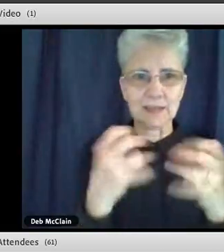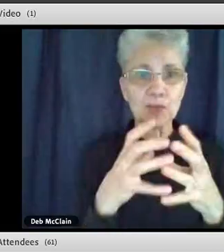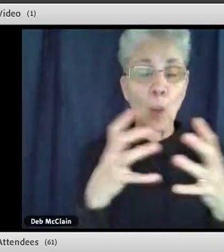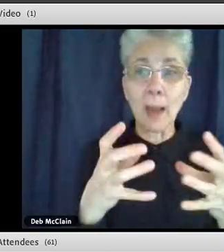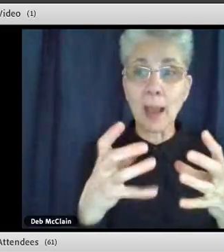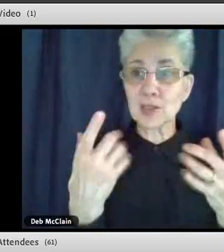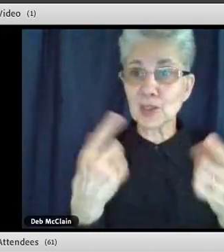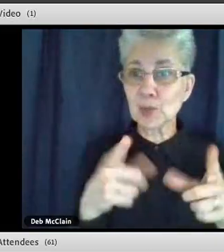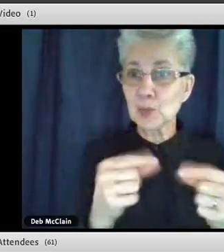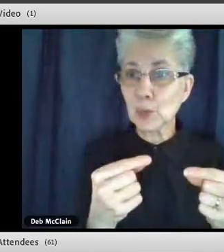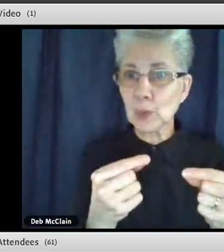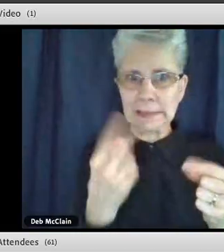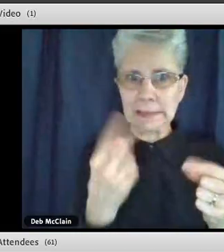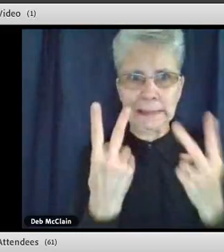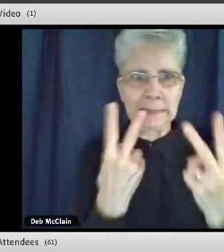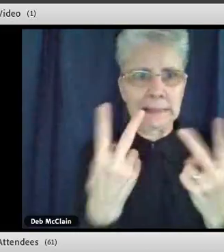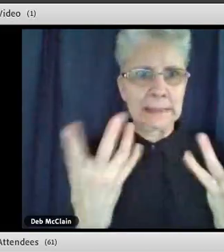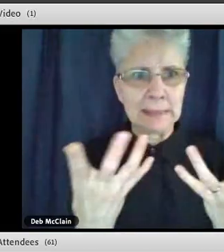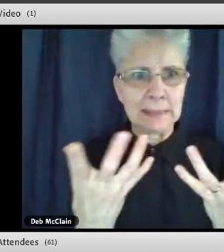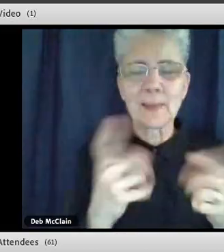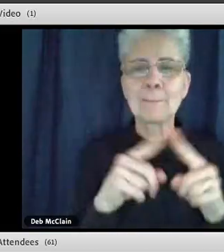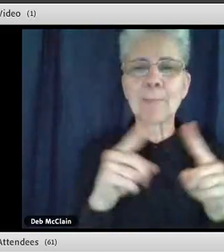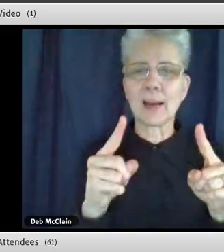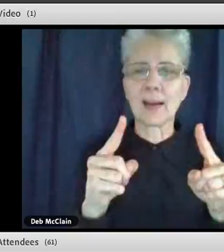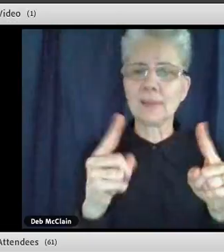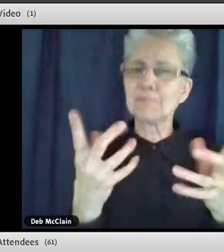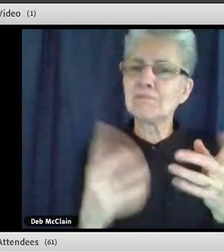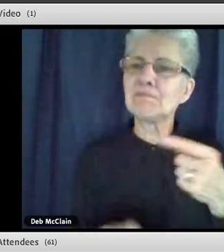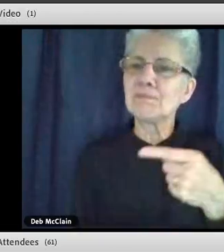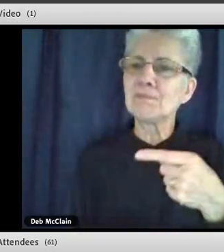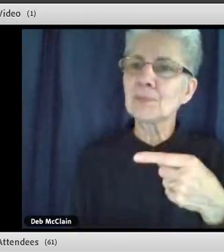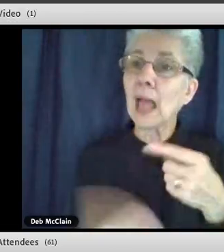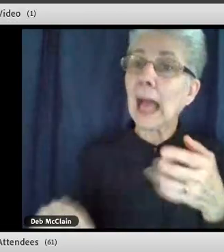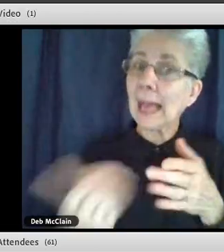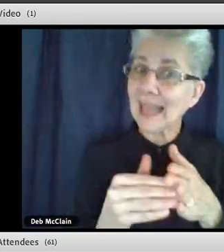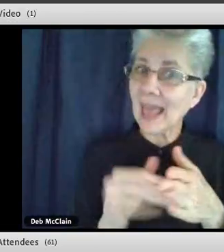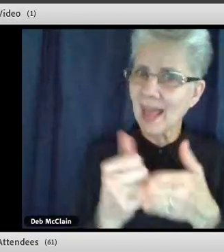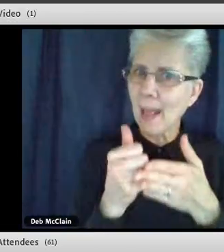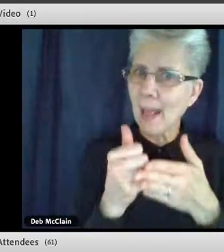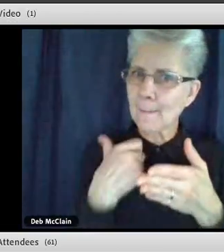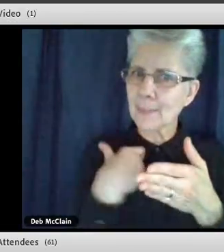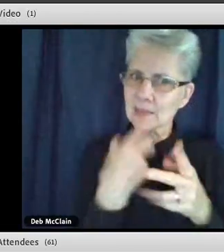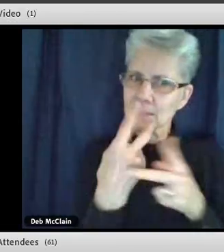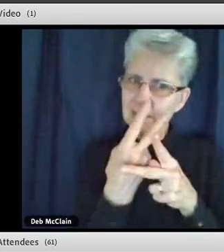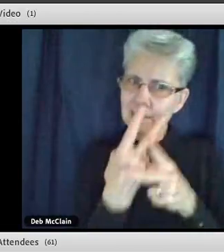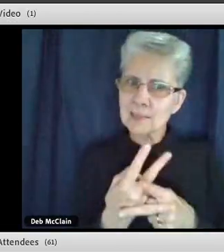But yeah, but once again, this helps us. You knew that, Eva, right?